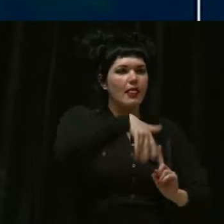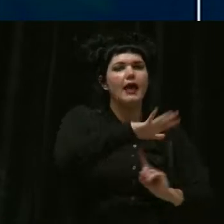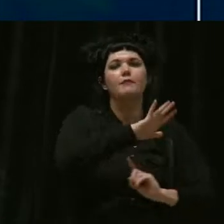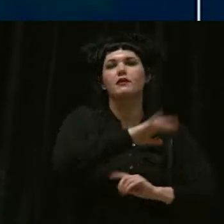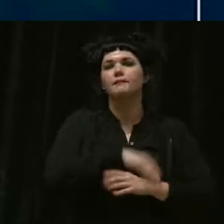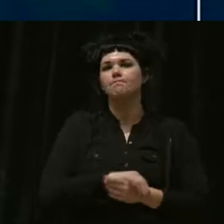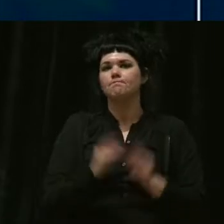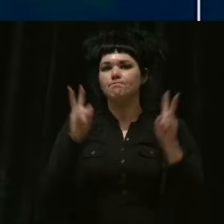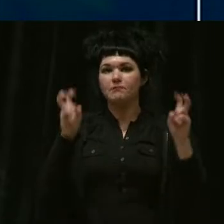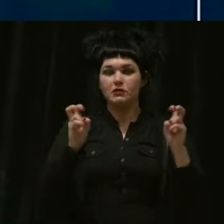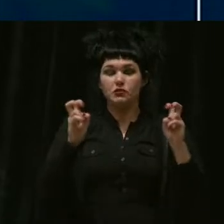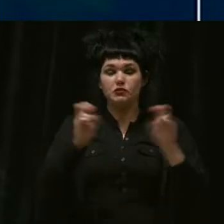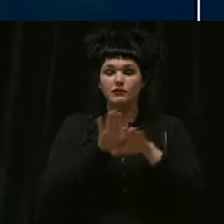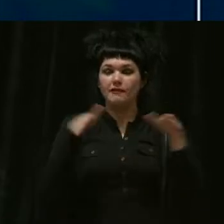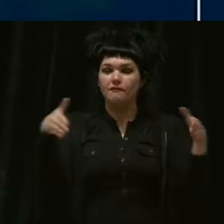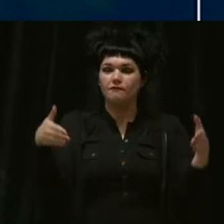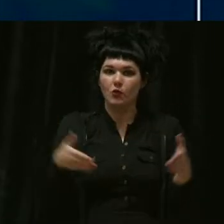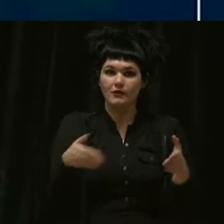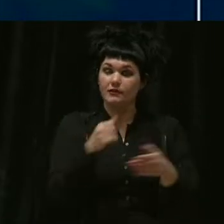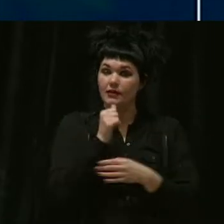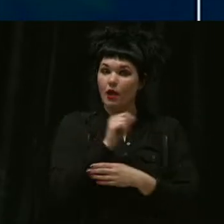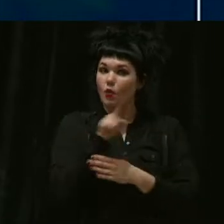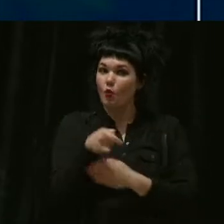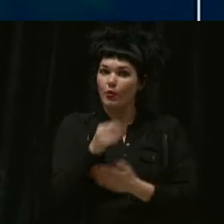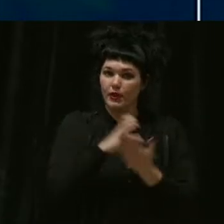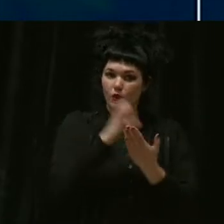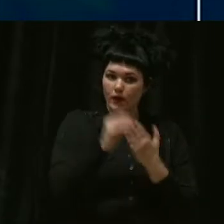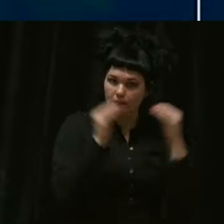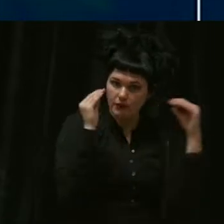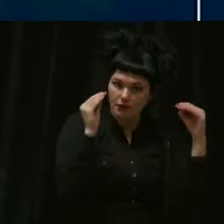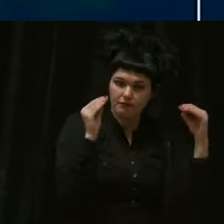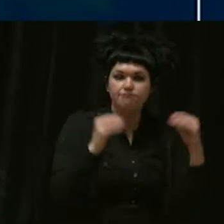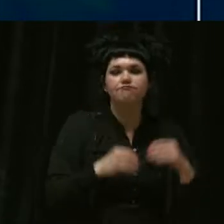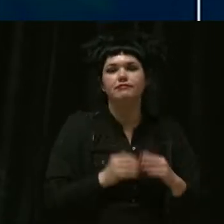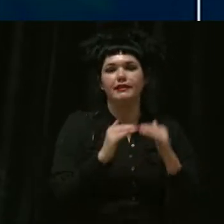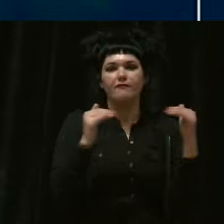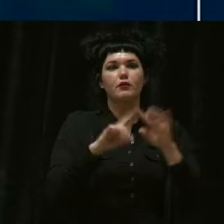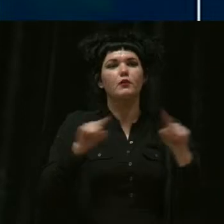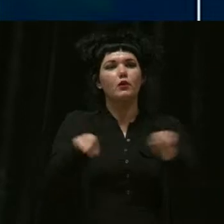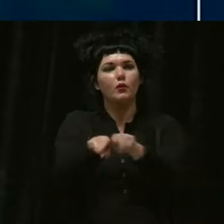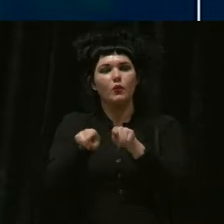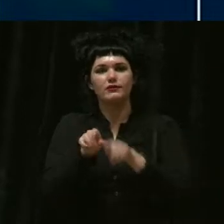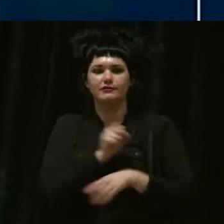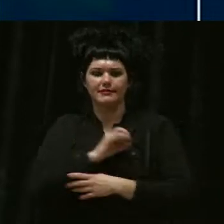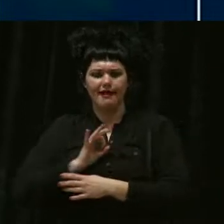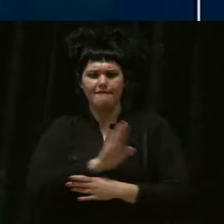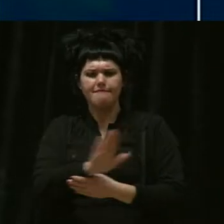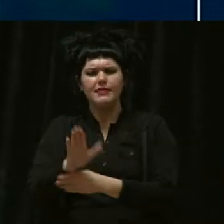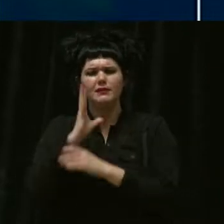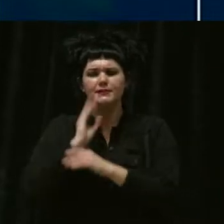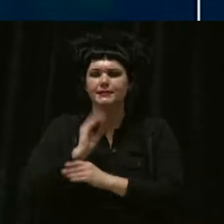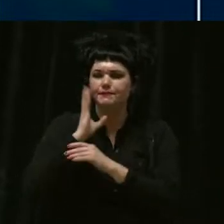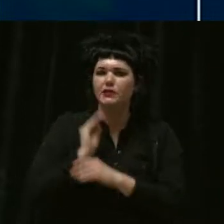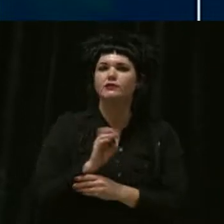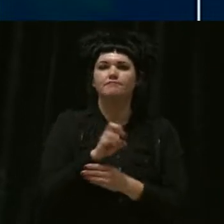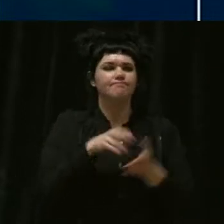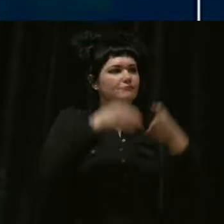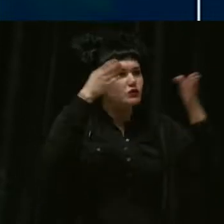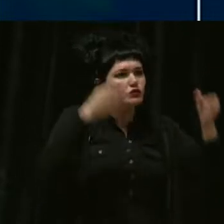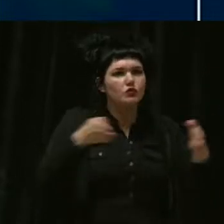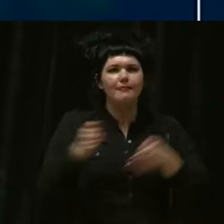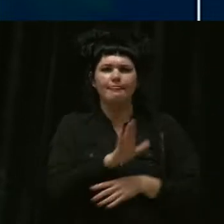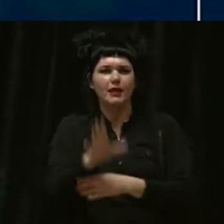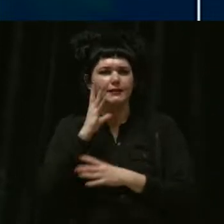that focus not only at the curricular level, but also address staff experiences, students'